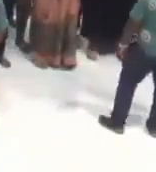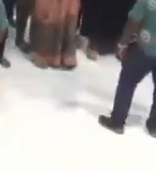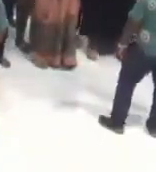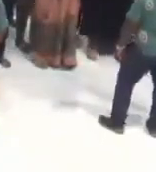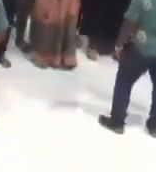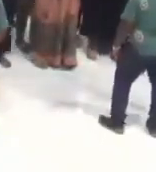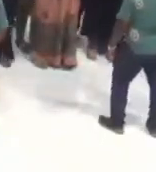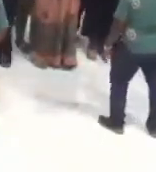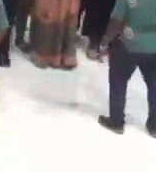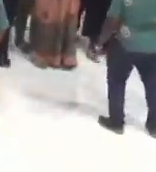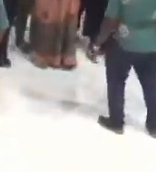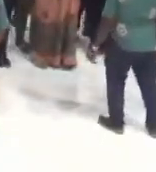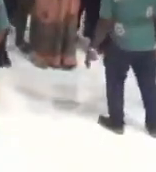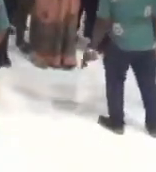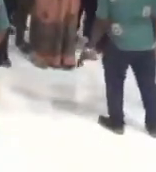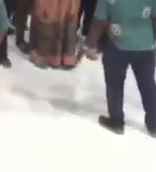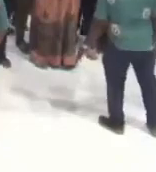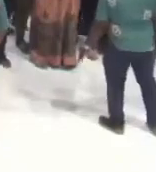12.